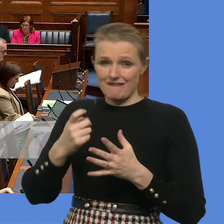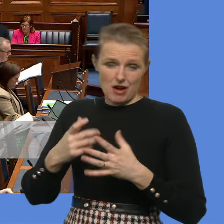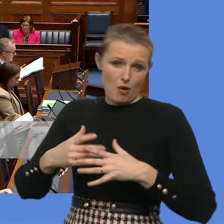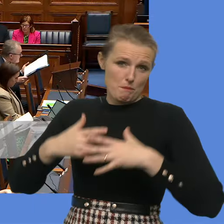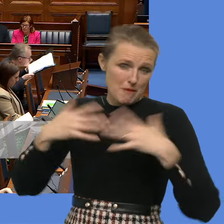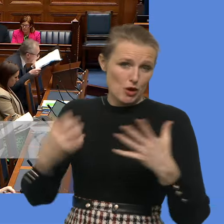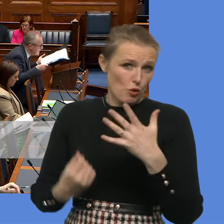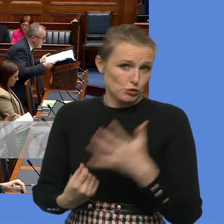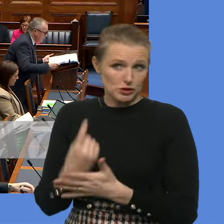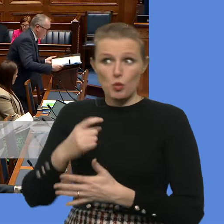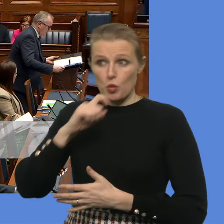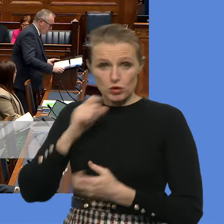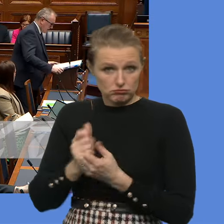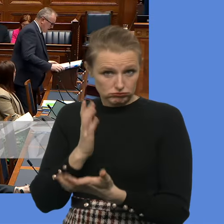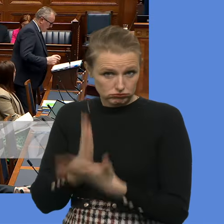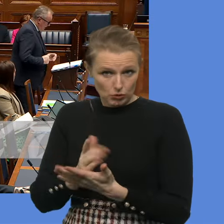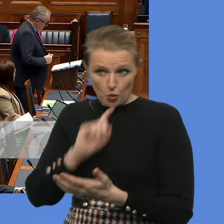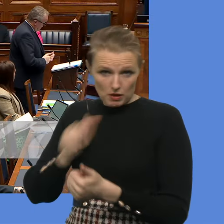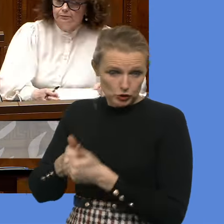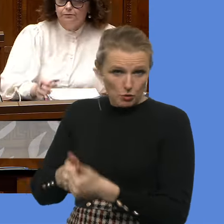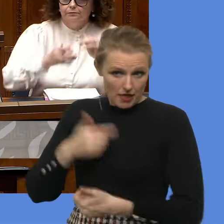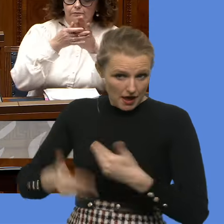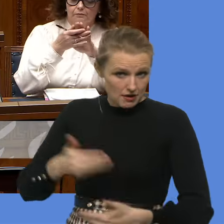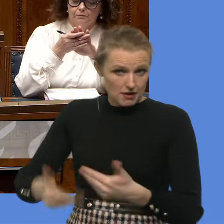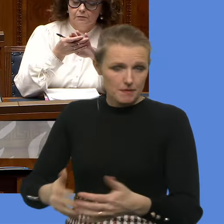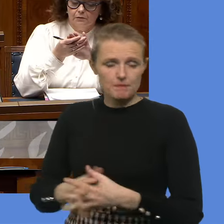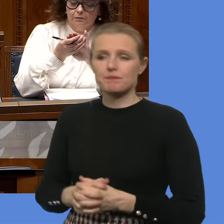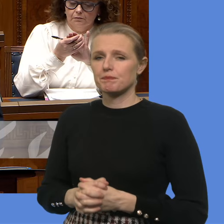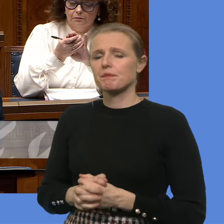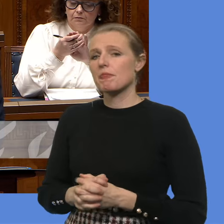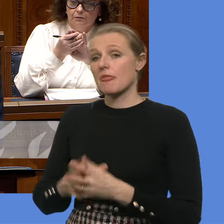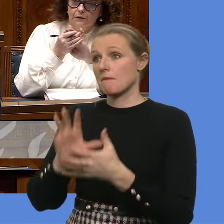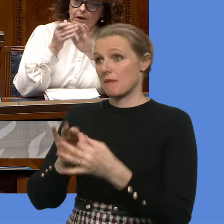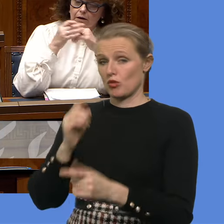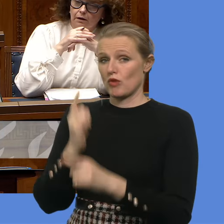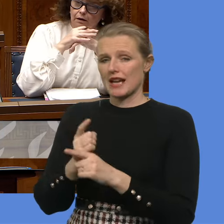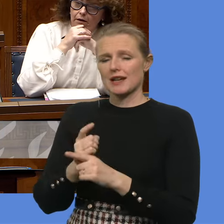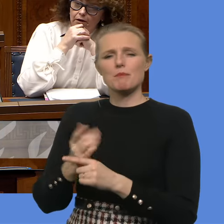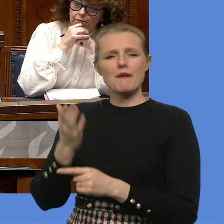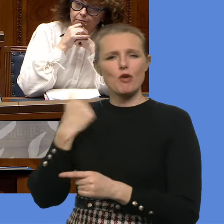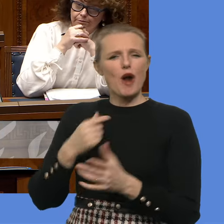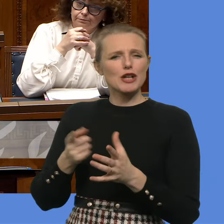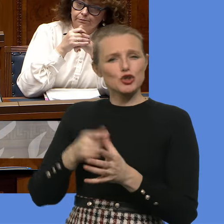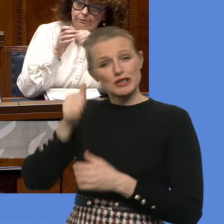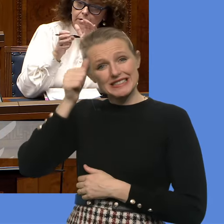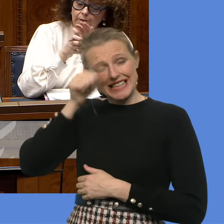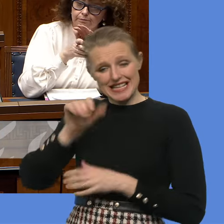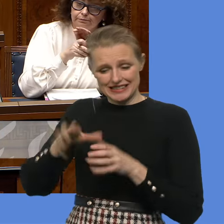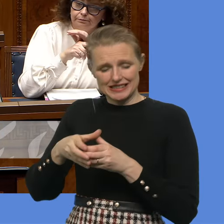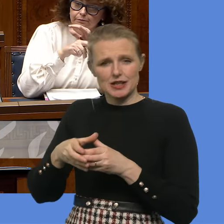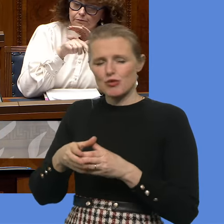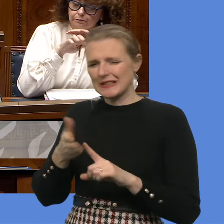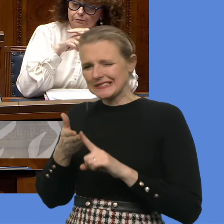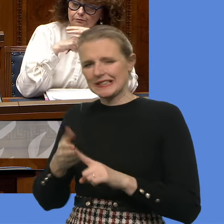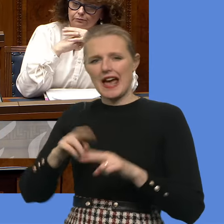Minister. Yes, the member is correct. In the past, the shared skills model was primarily used for larger companies and